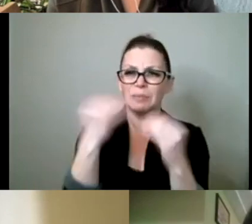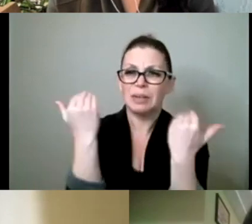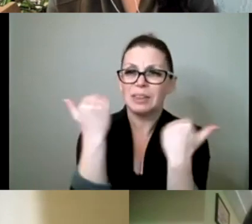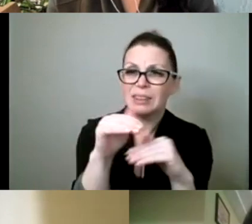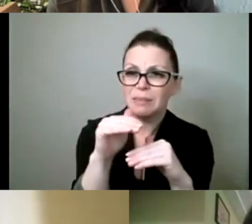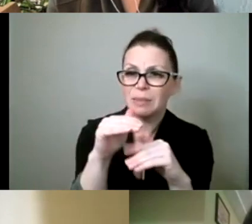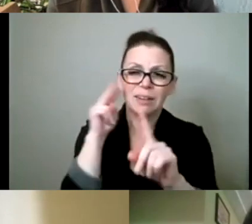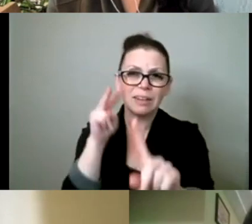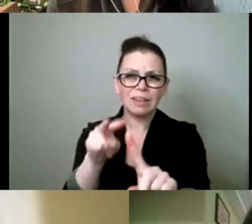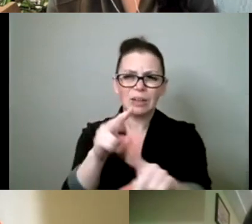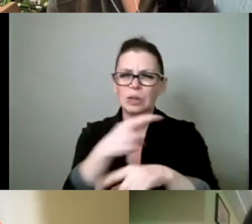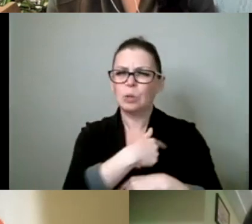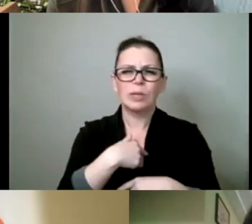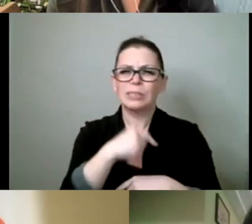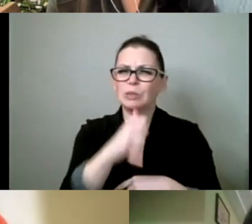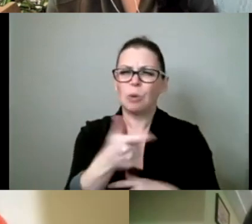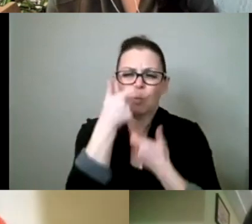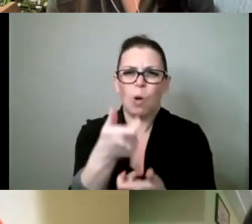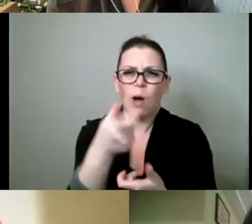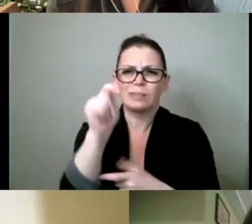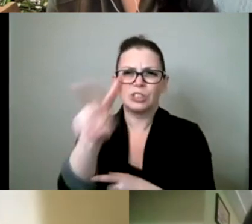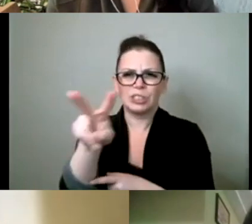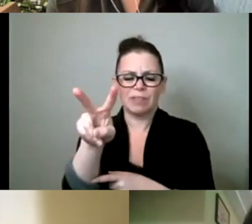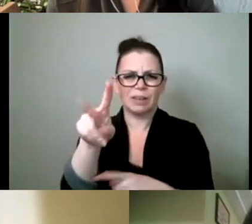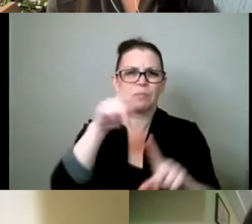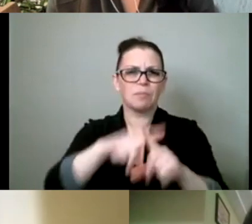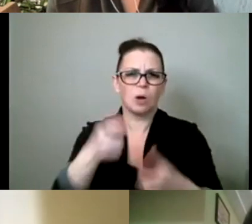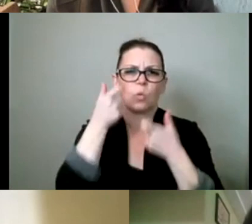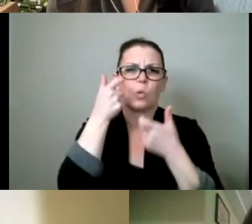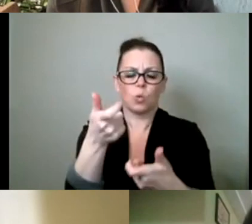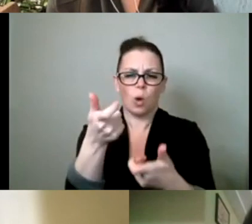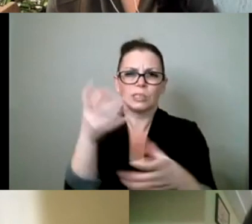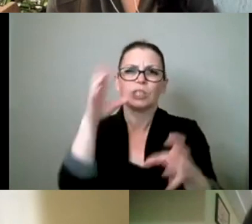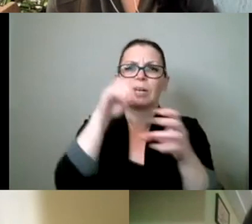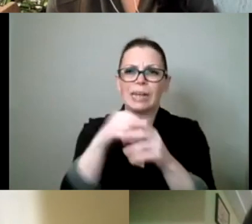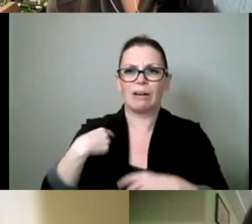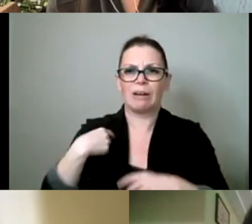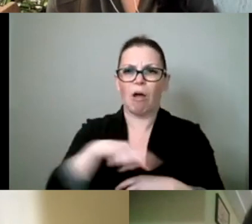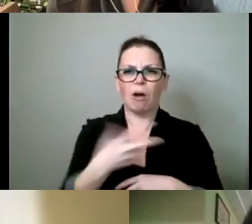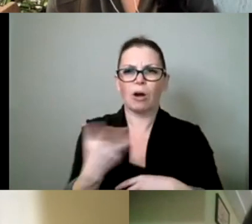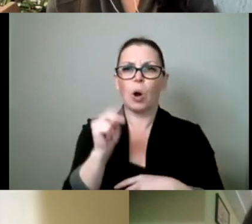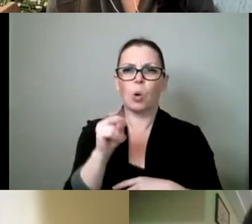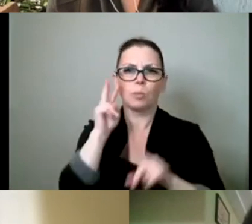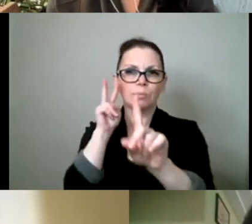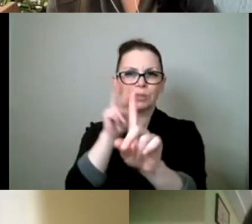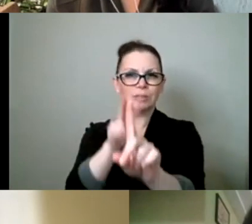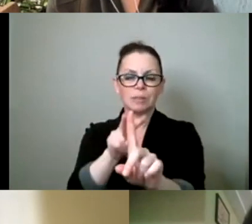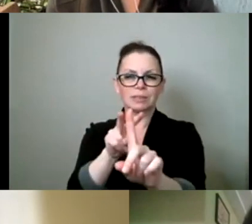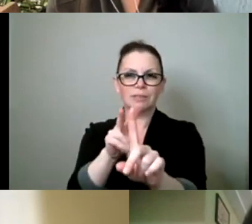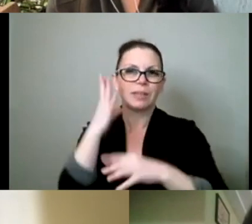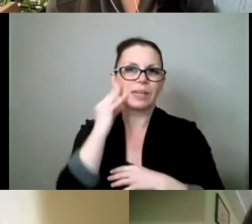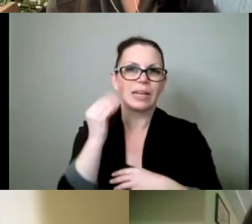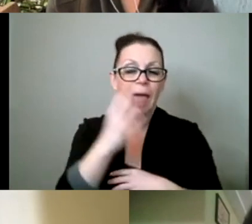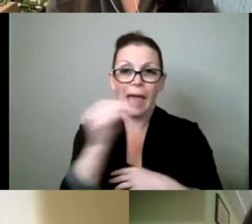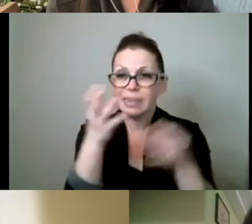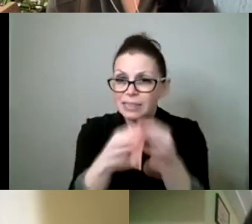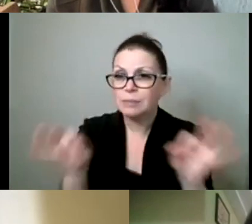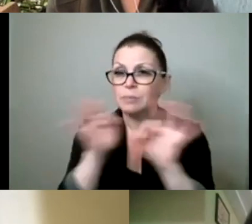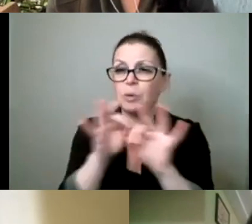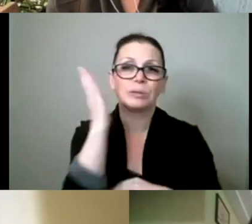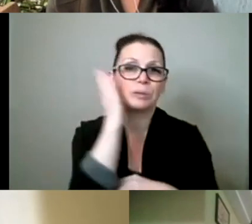We don't watch television in a vacuum. We watch it all through the lens of our own experience. And it matters to